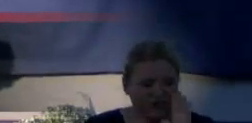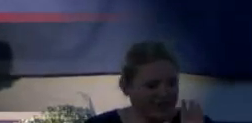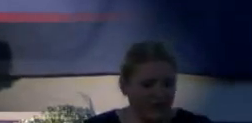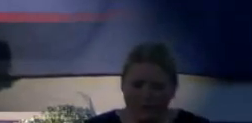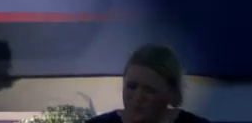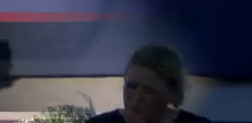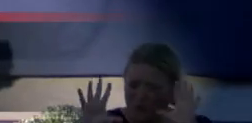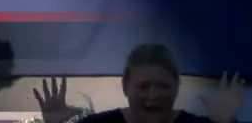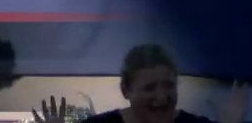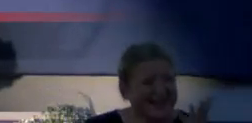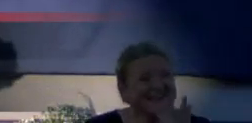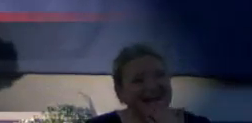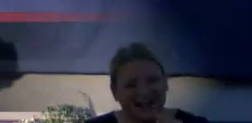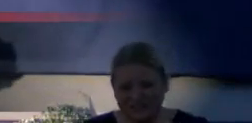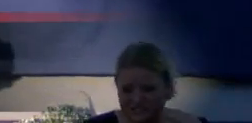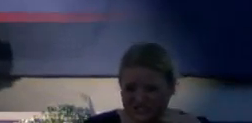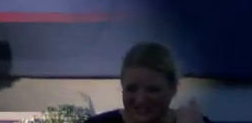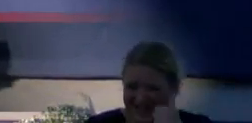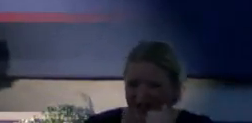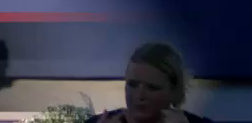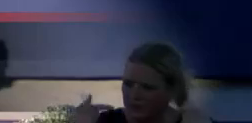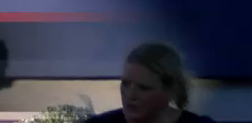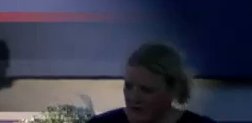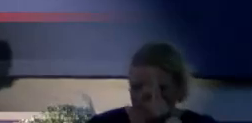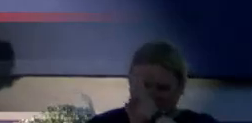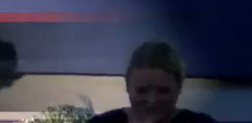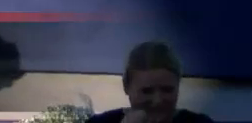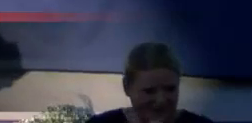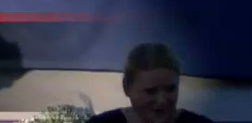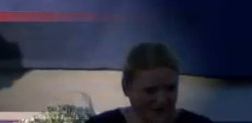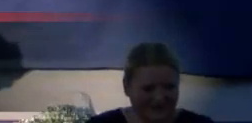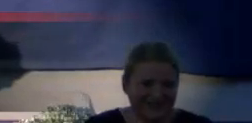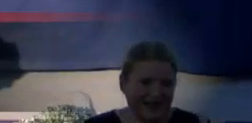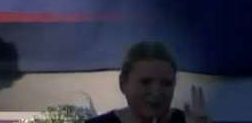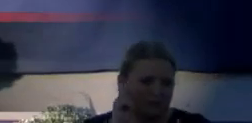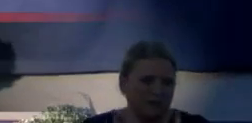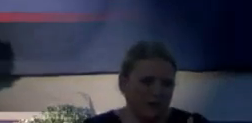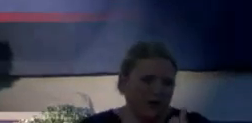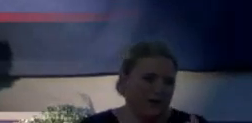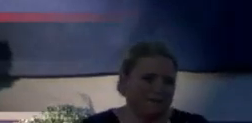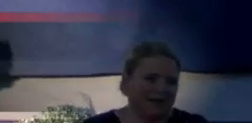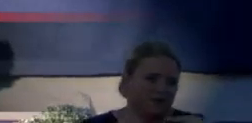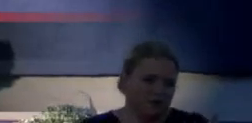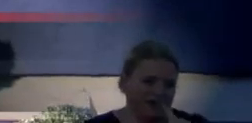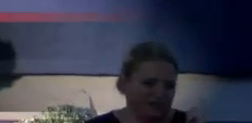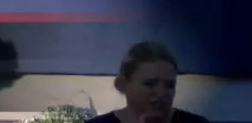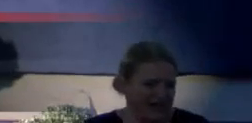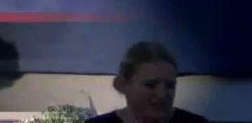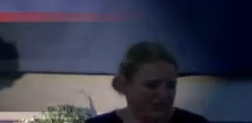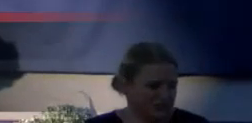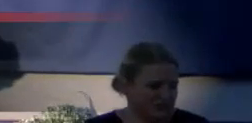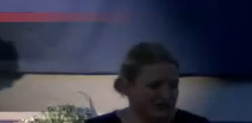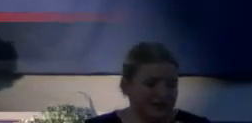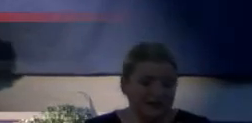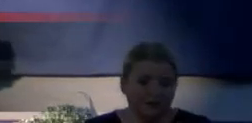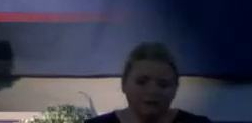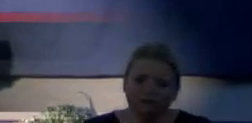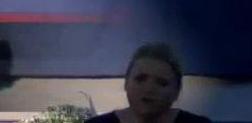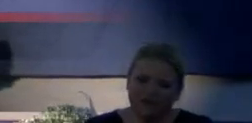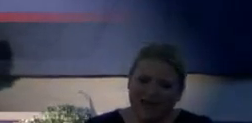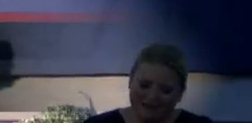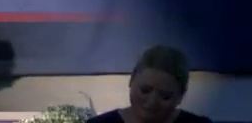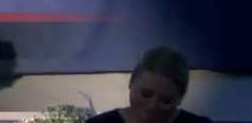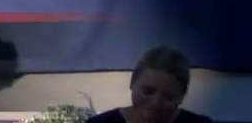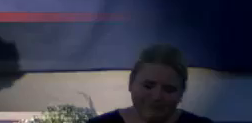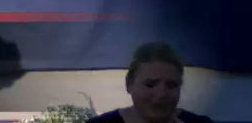our transition into Chiawana, there are people in our lives that can help guide us through change, to provide encouragement and assurance when change